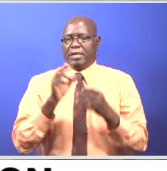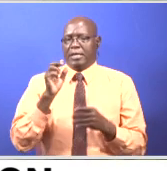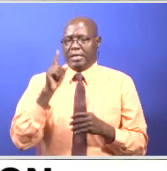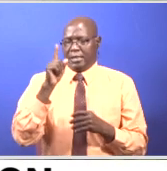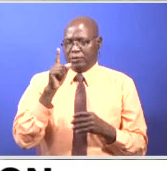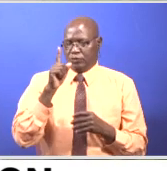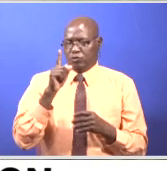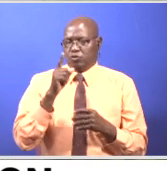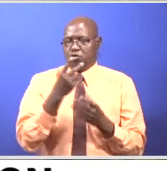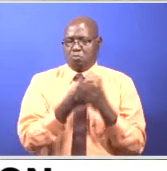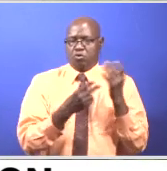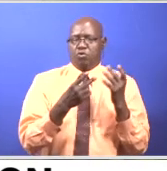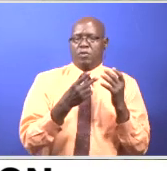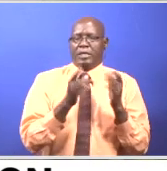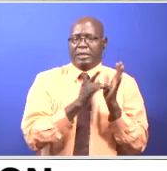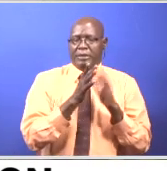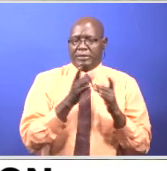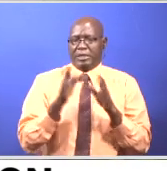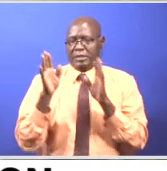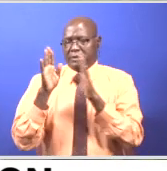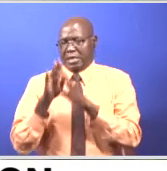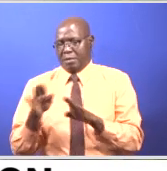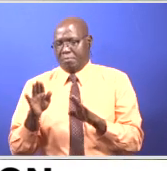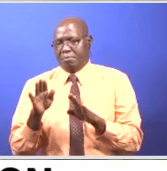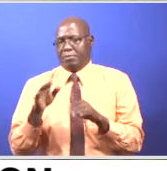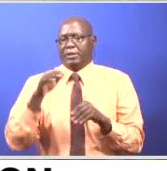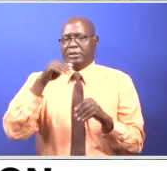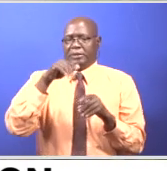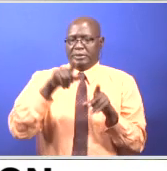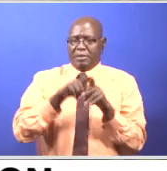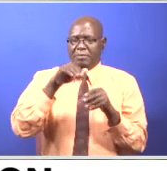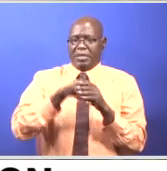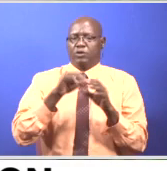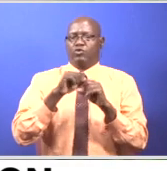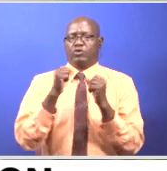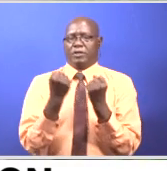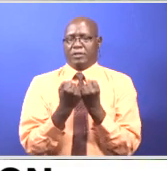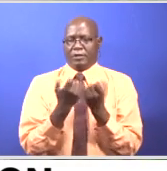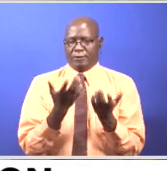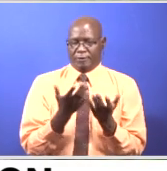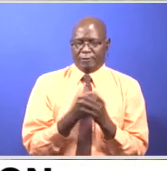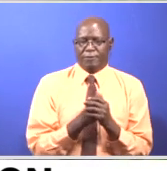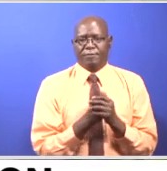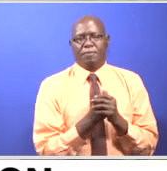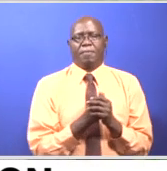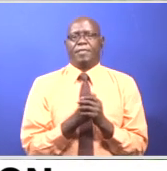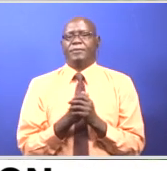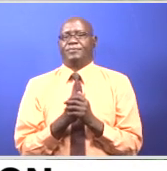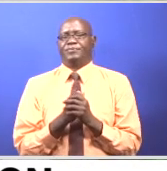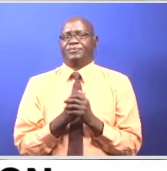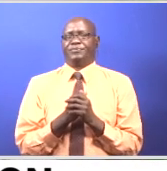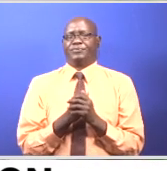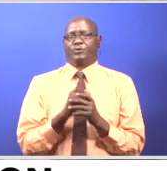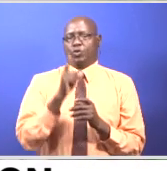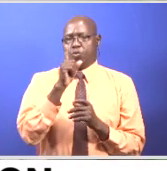is both Christianity and Islam, as well as in society. A number of factors are responsible for this unfortunate circumstance.